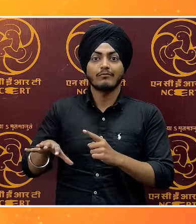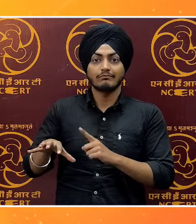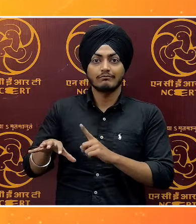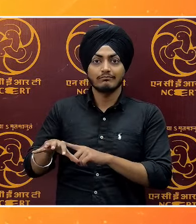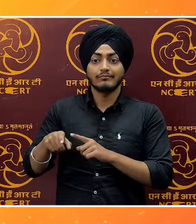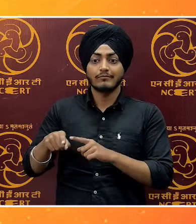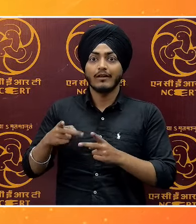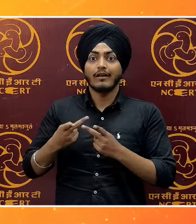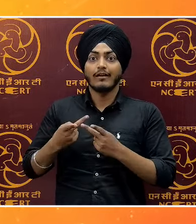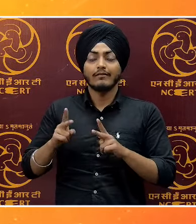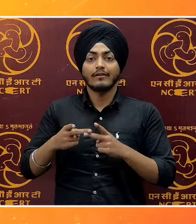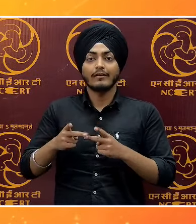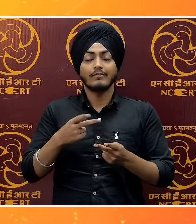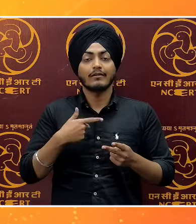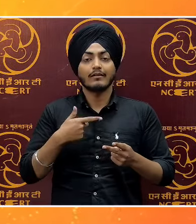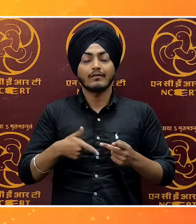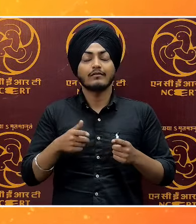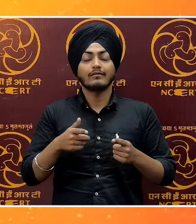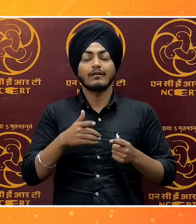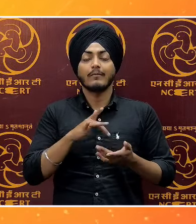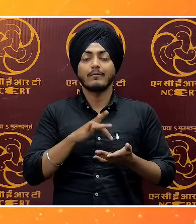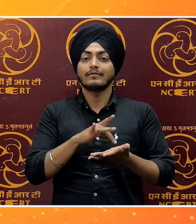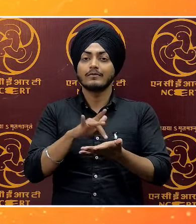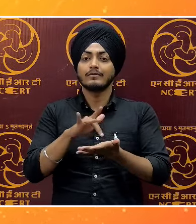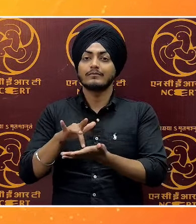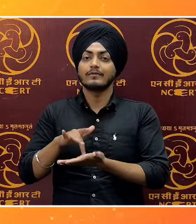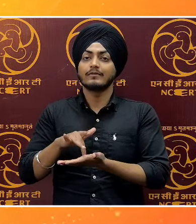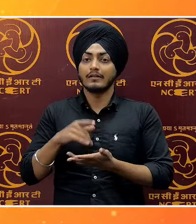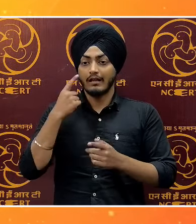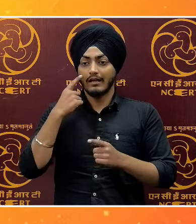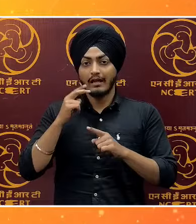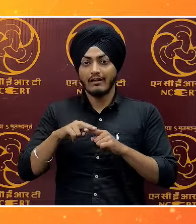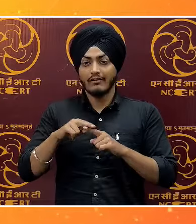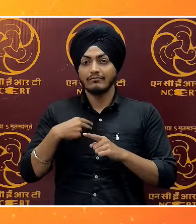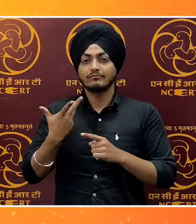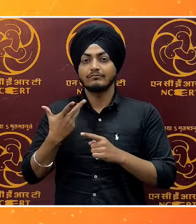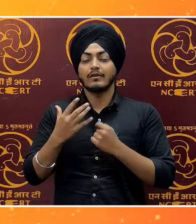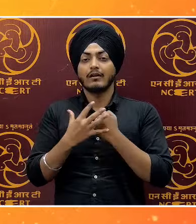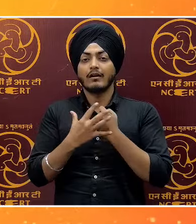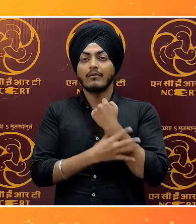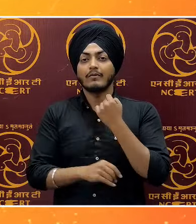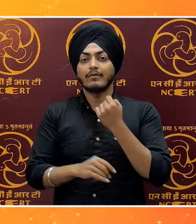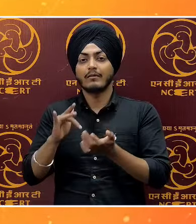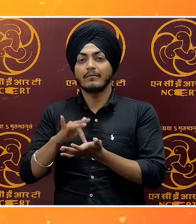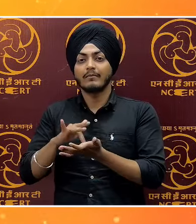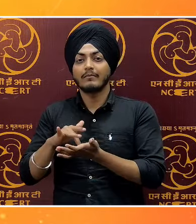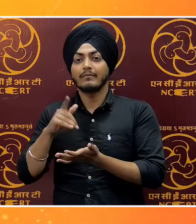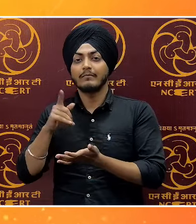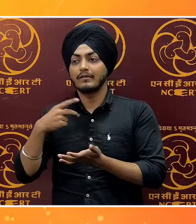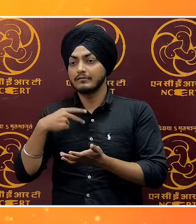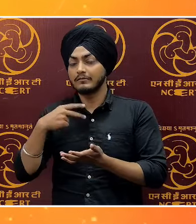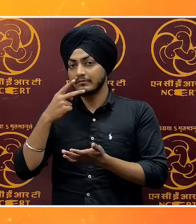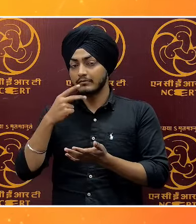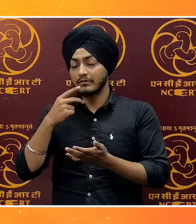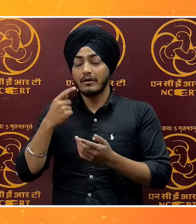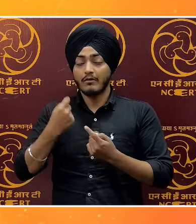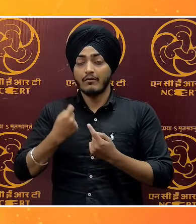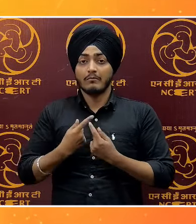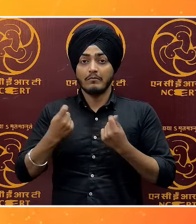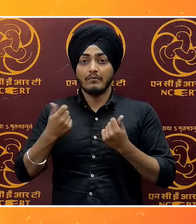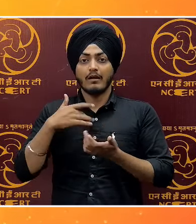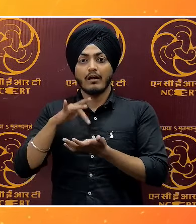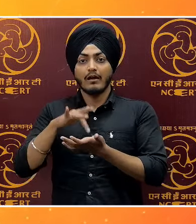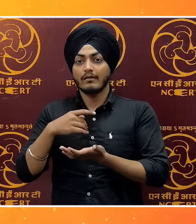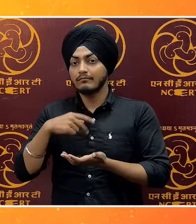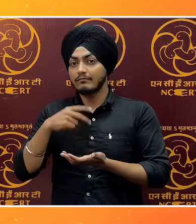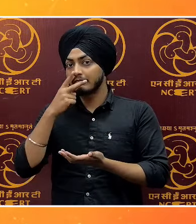different sort of town variety. Like we live in urban area, we see the town with buildings, with trees,